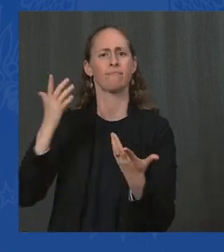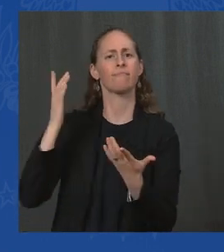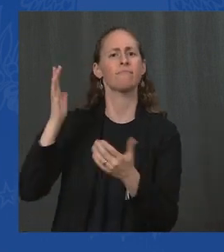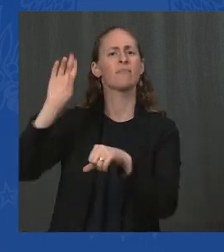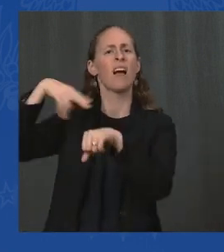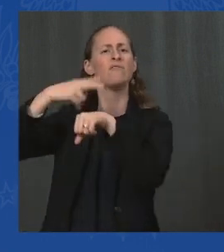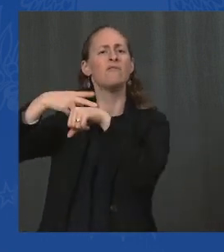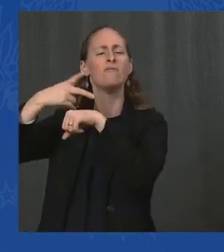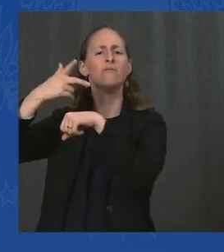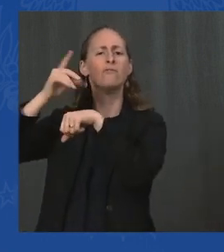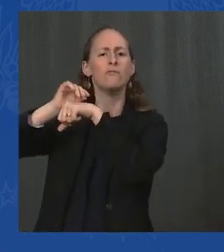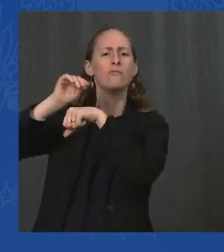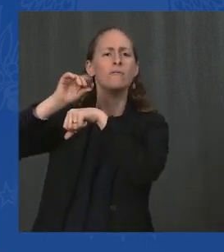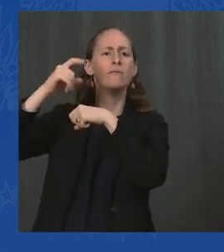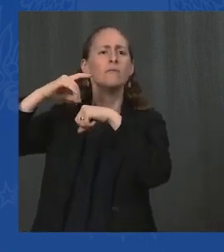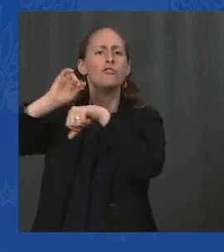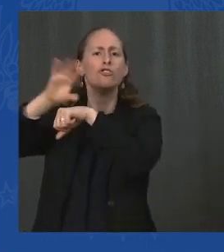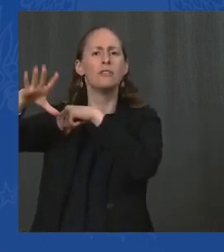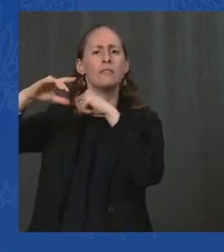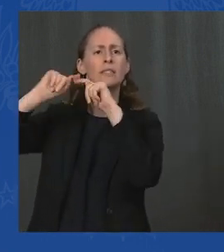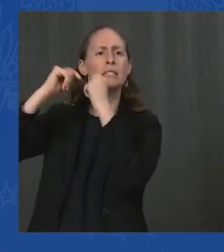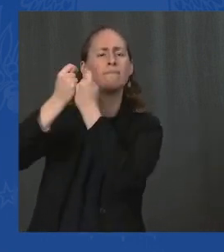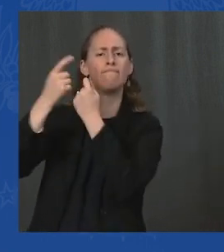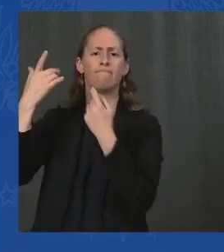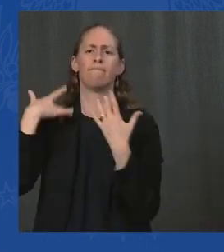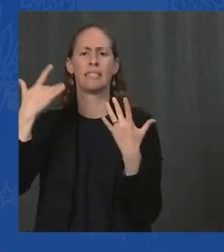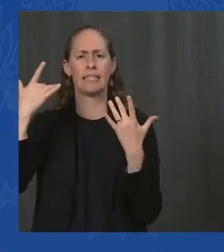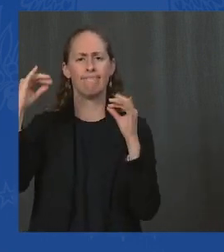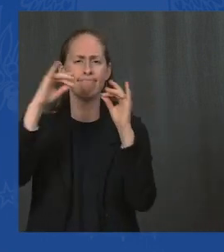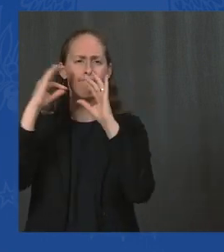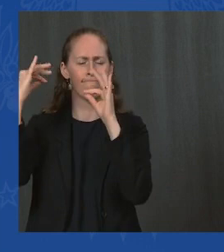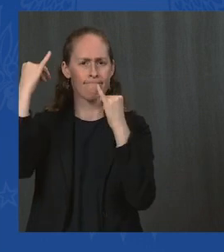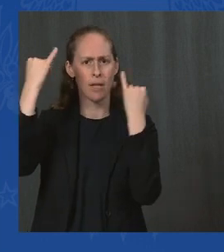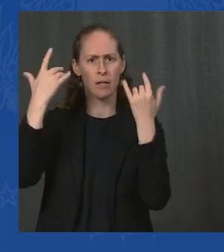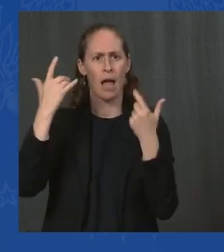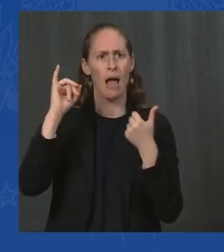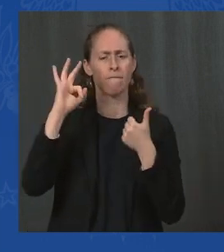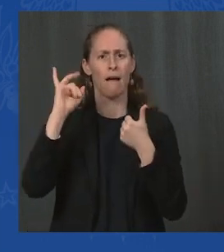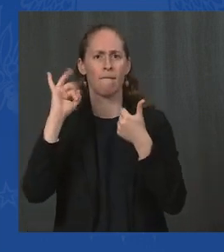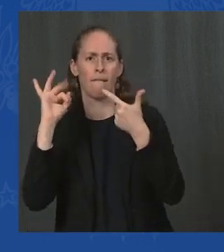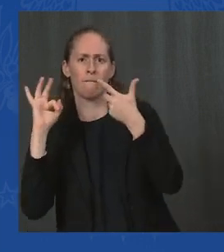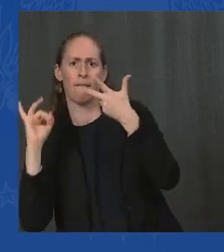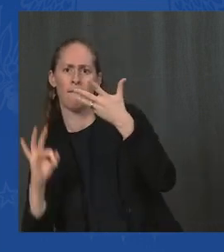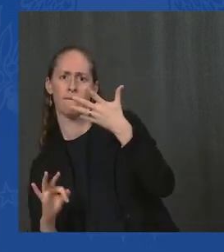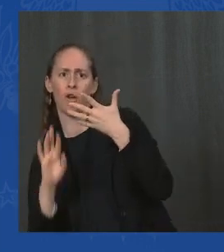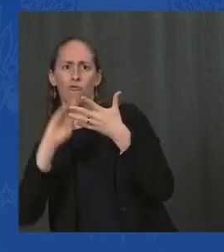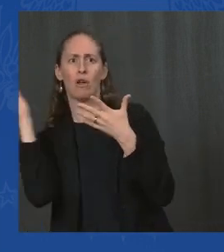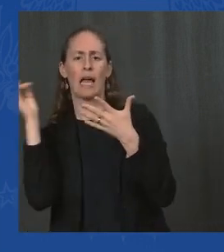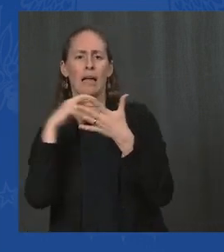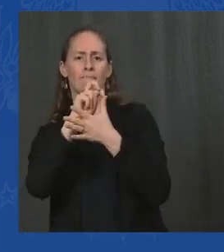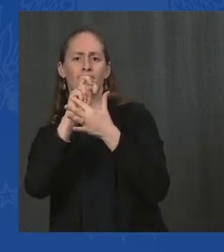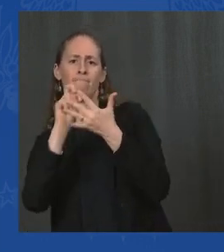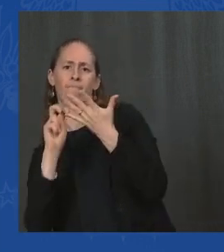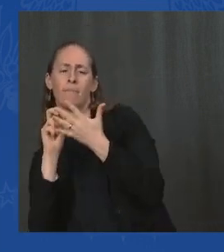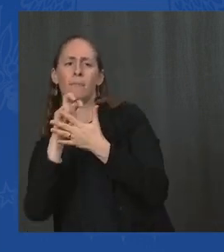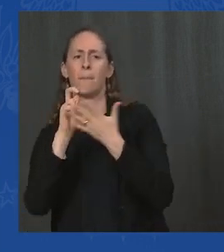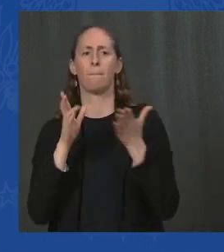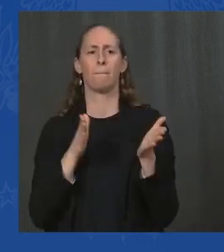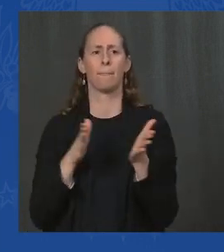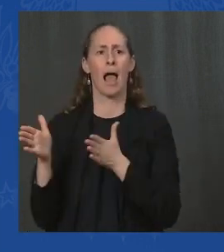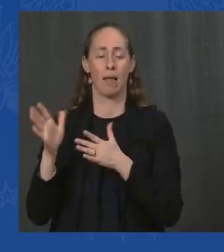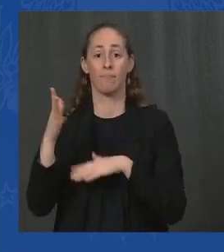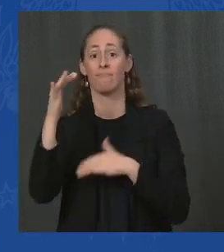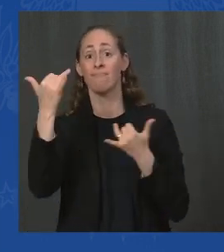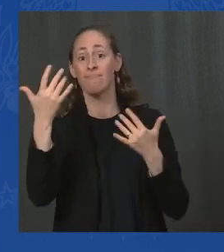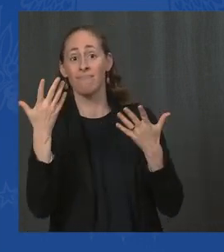eventuality, even that one. And that's what we did. So we were ready when the Afghan security forces, after